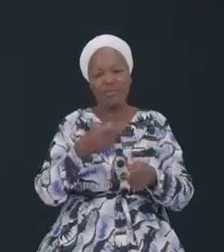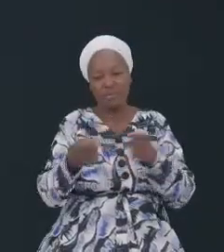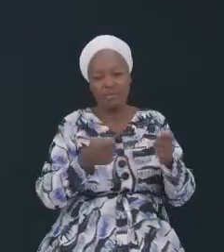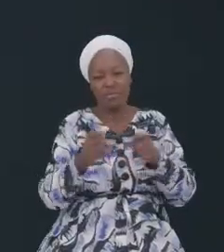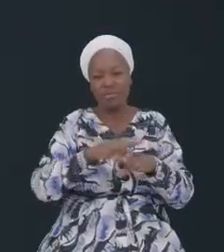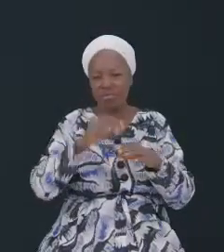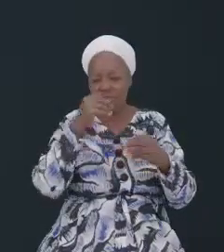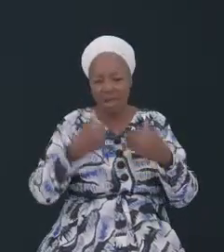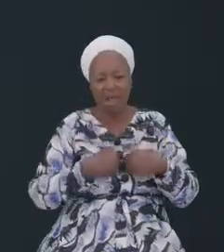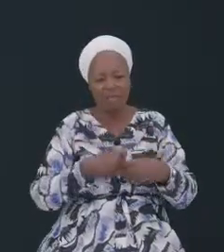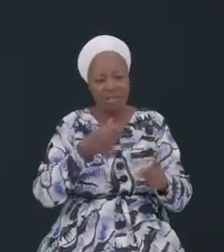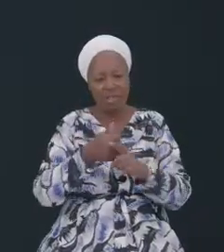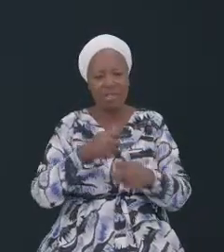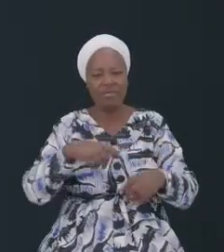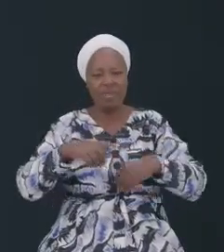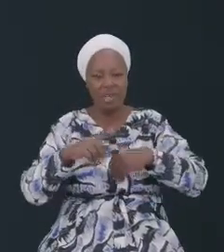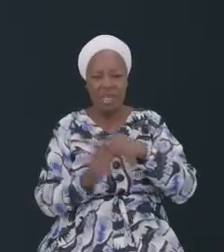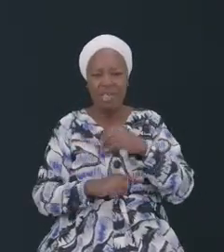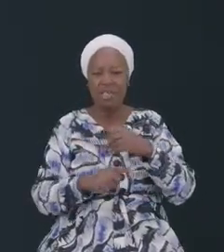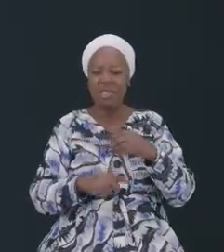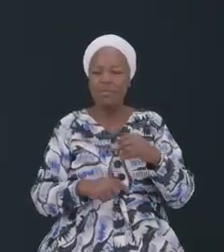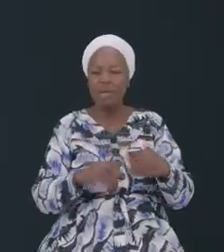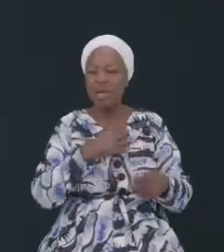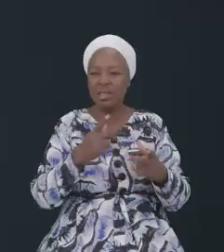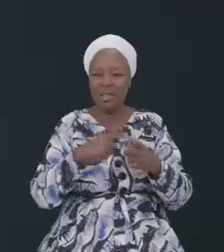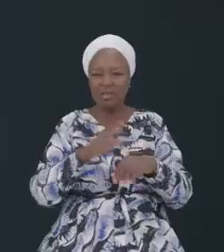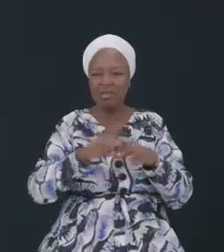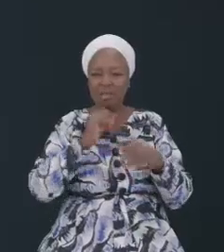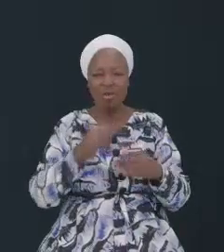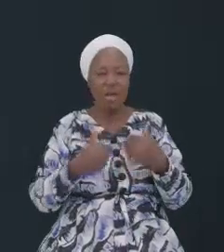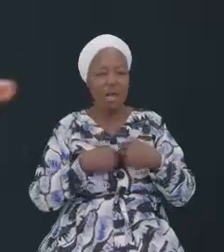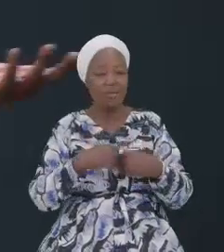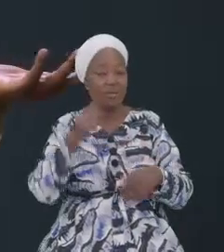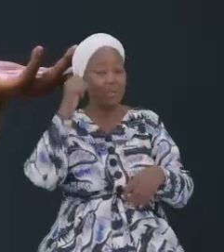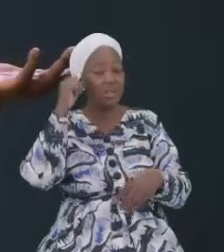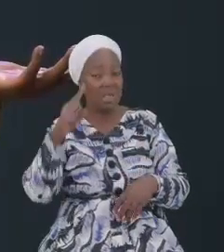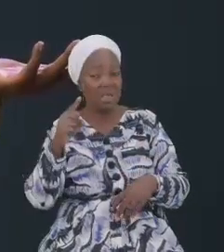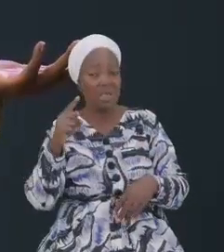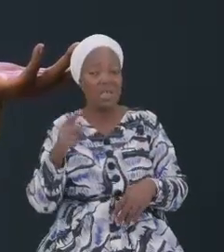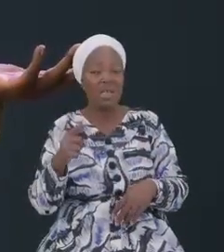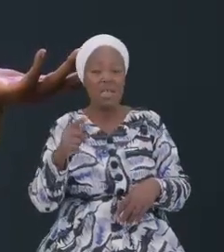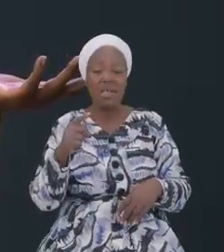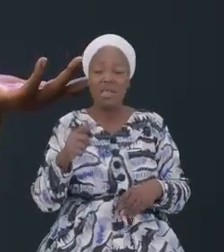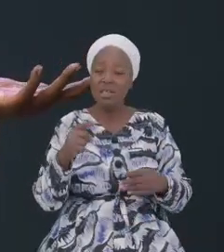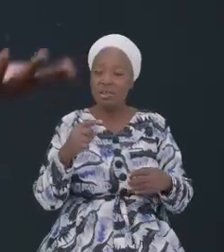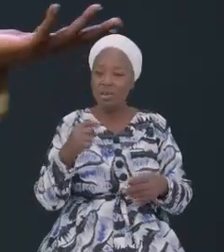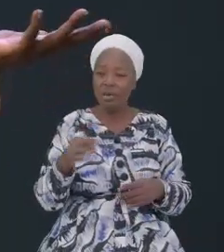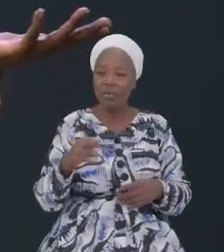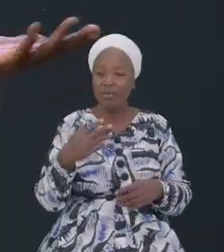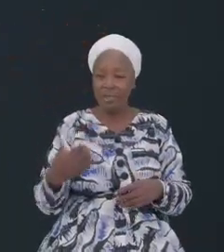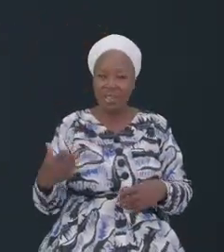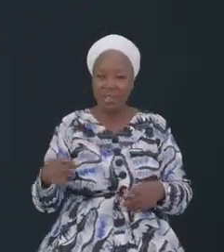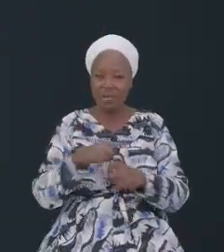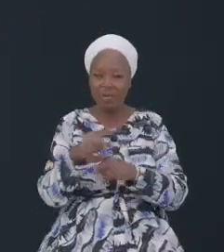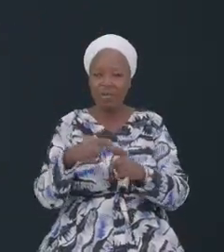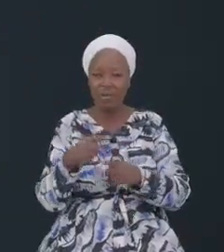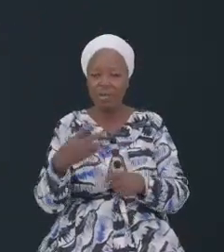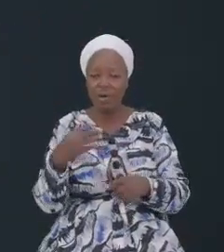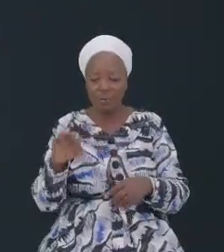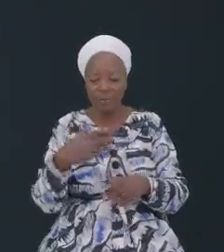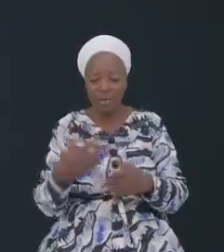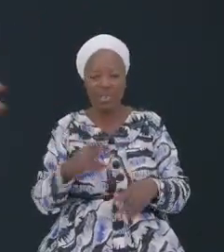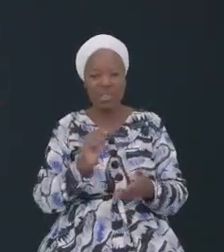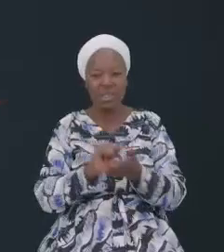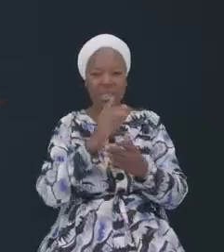the self-discipline, it doesn't have the mastery over where he is and the surrounding, that's not a